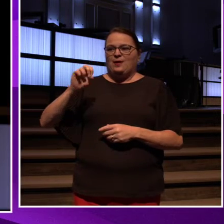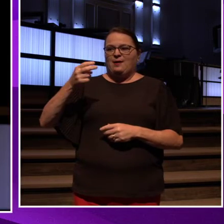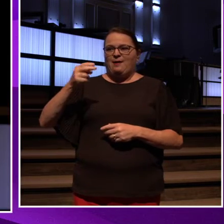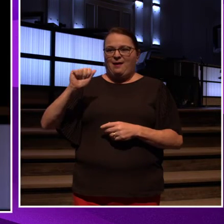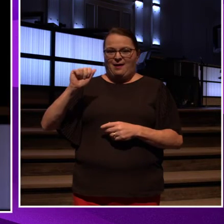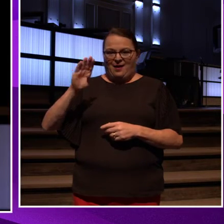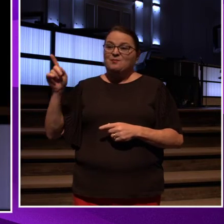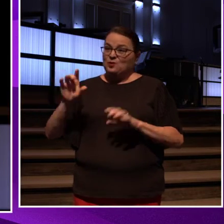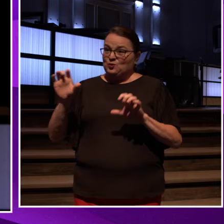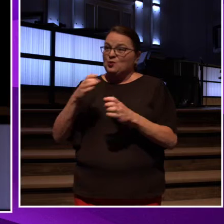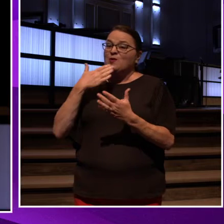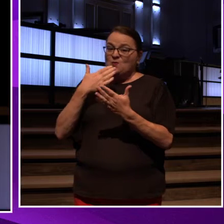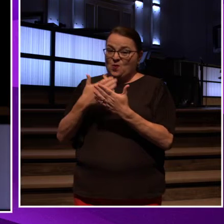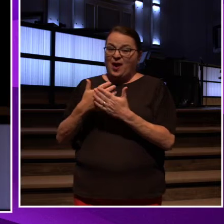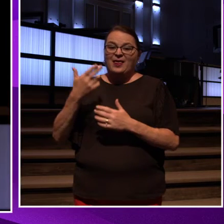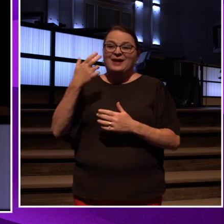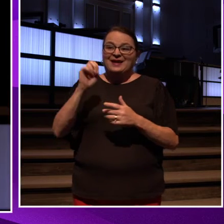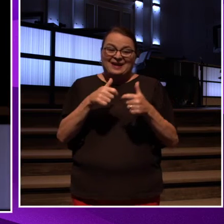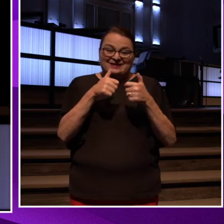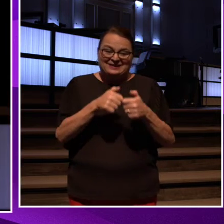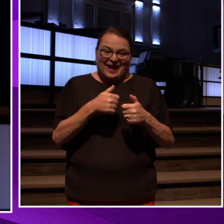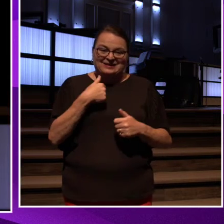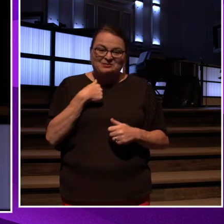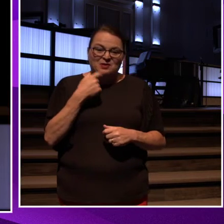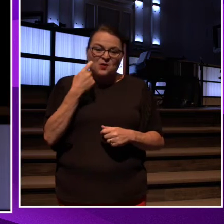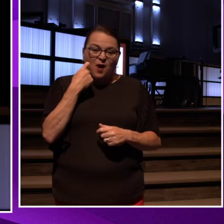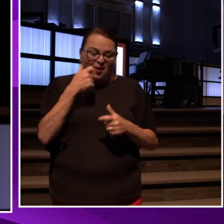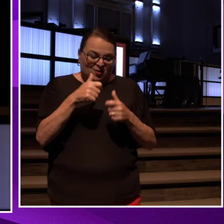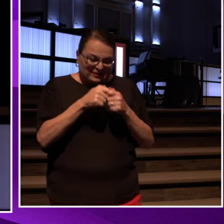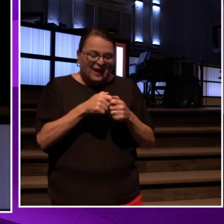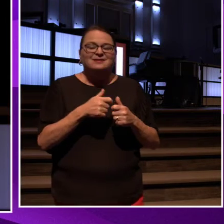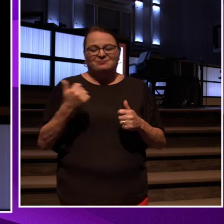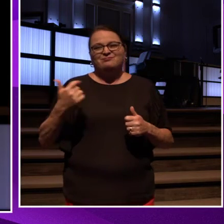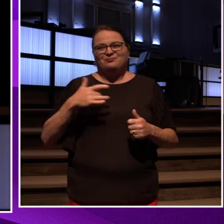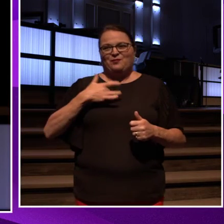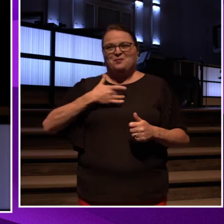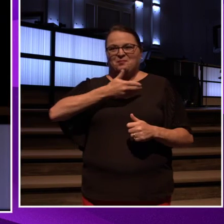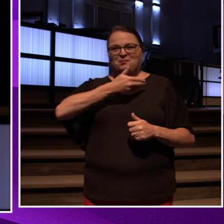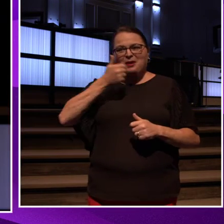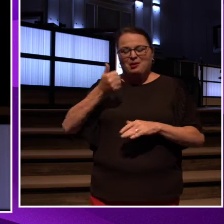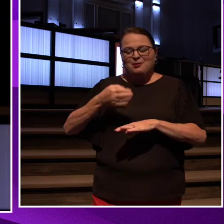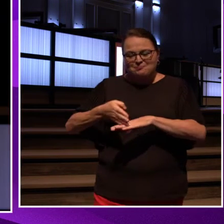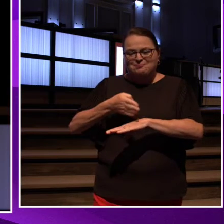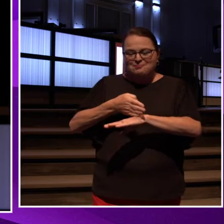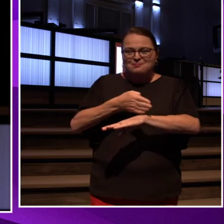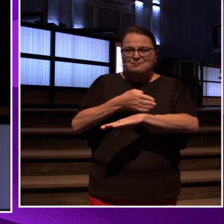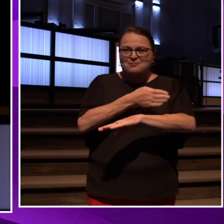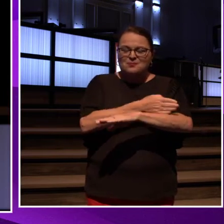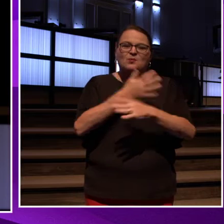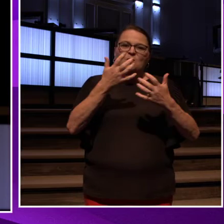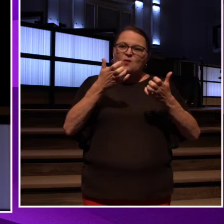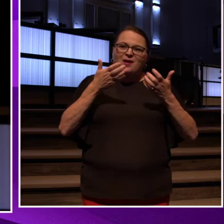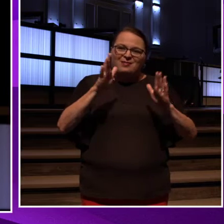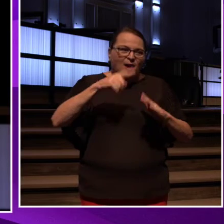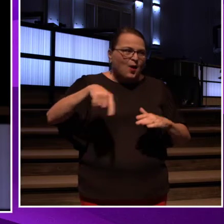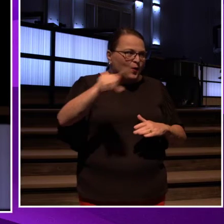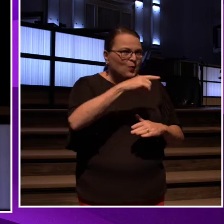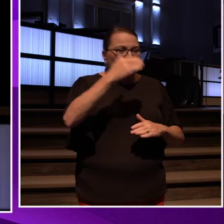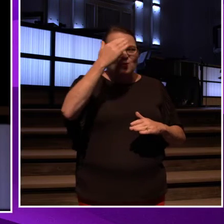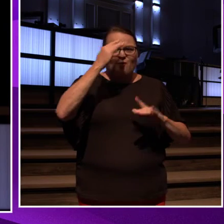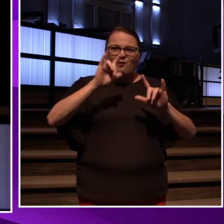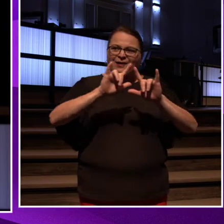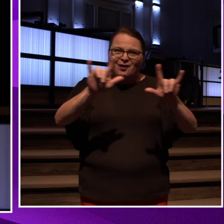fact, he texted me a little bit ago. So I'm thankful that he's feeling better. He wanted me to let all of you know that he loves you and